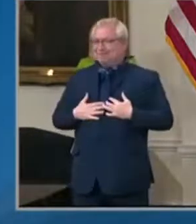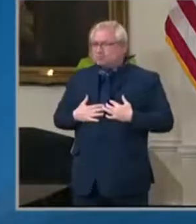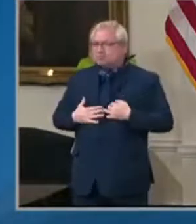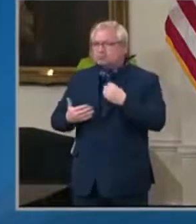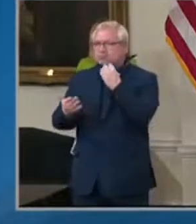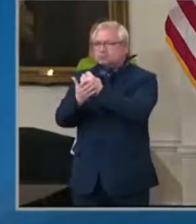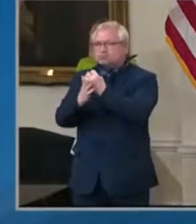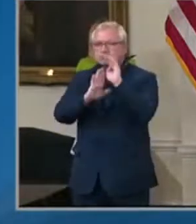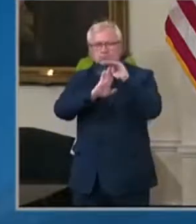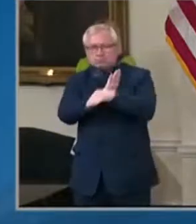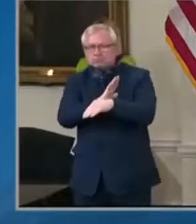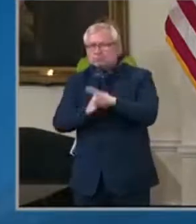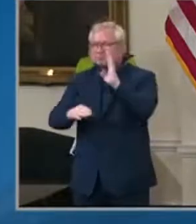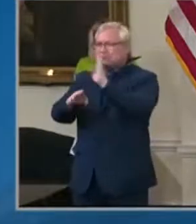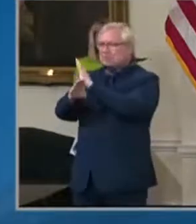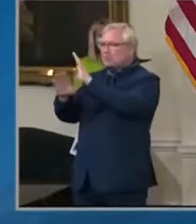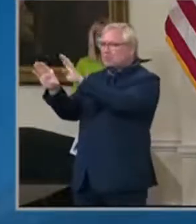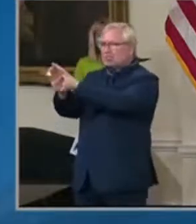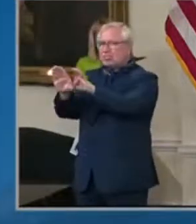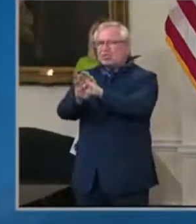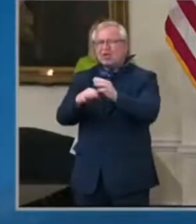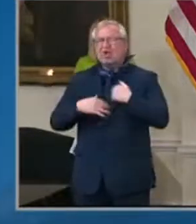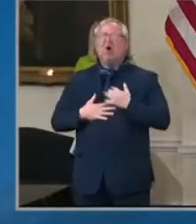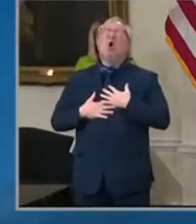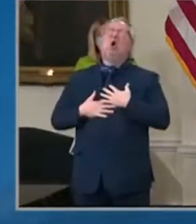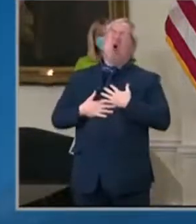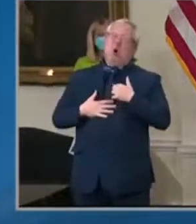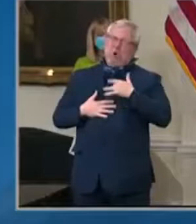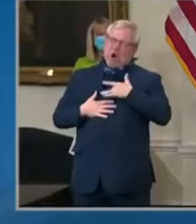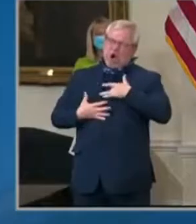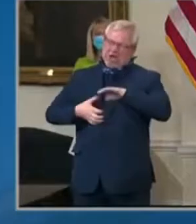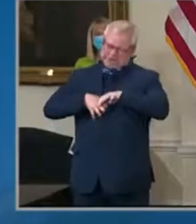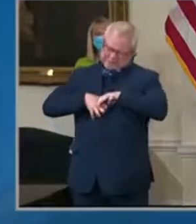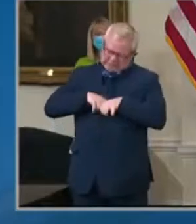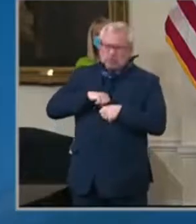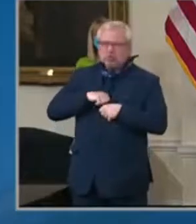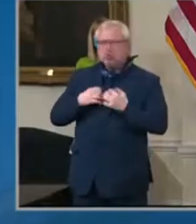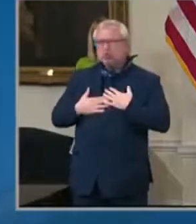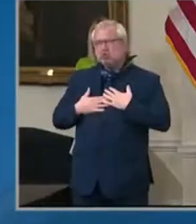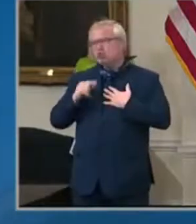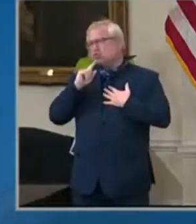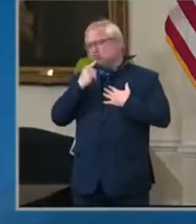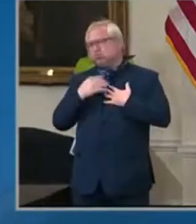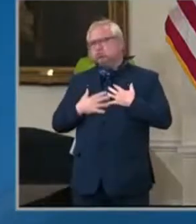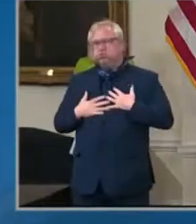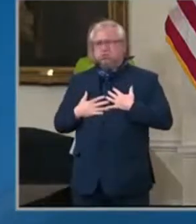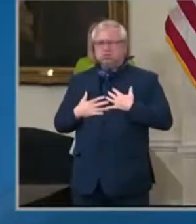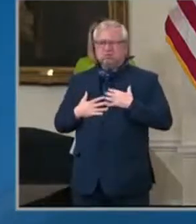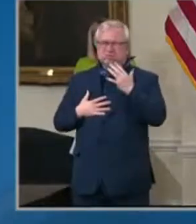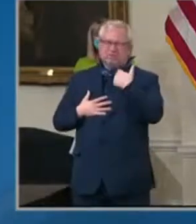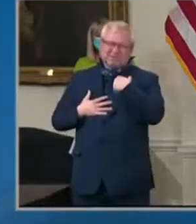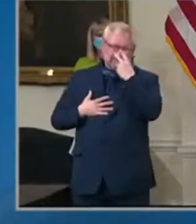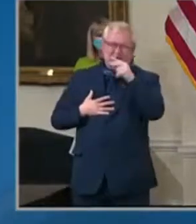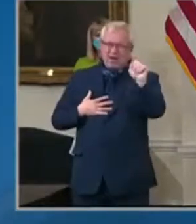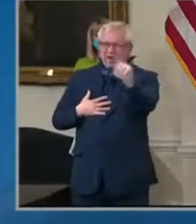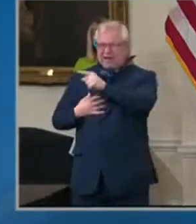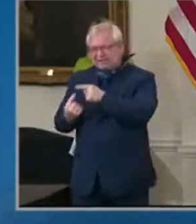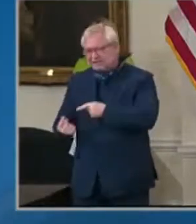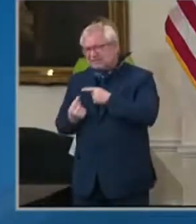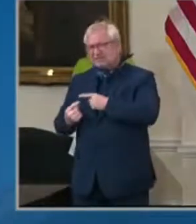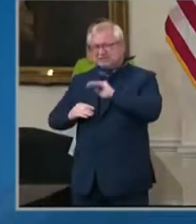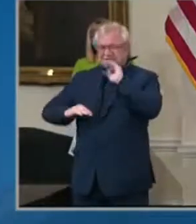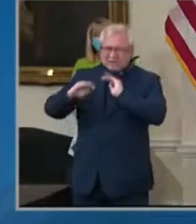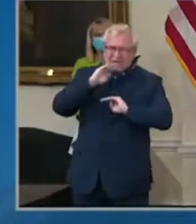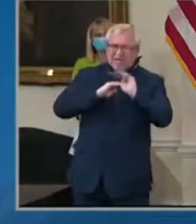many Marylanders struggling and going through so much economic